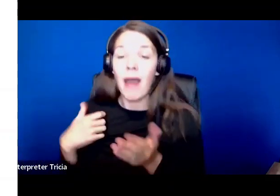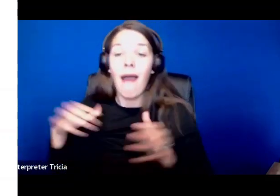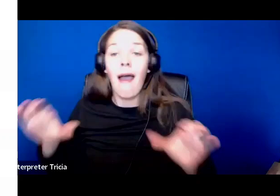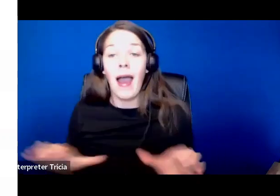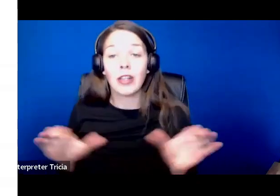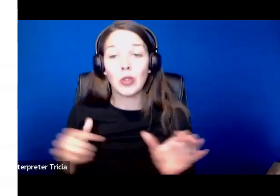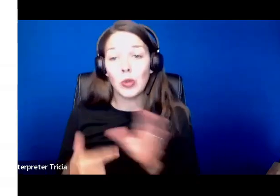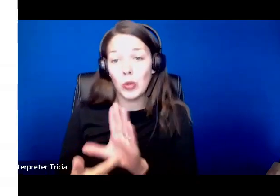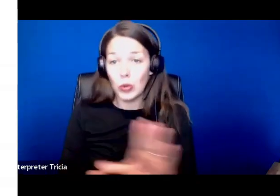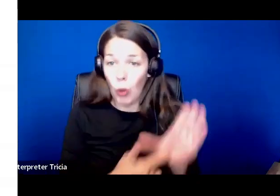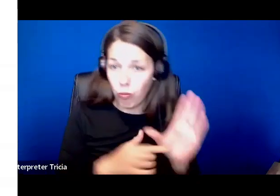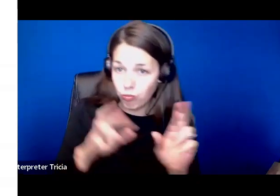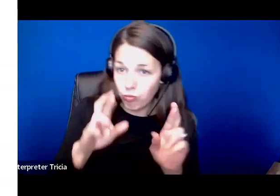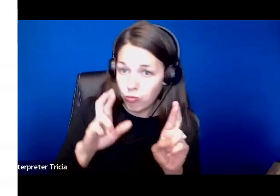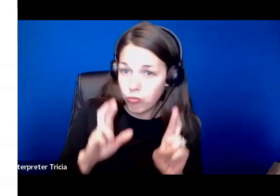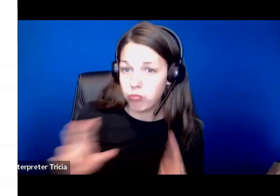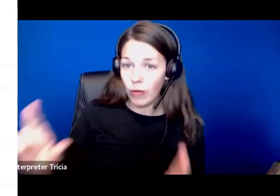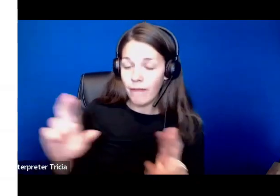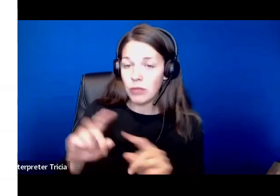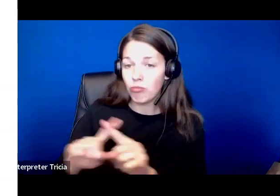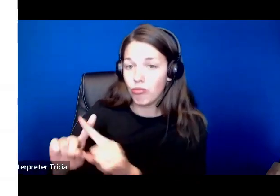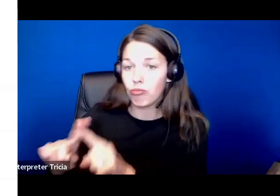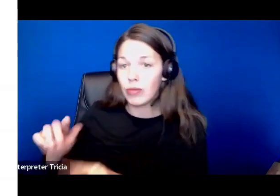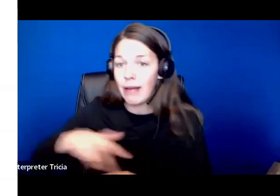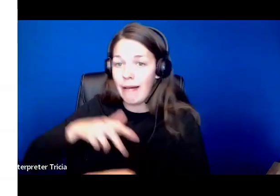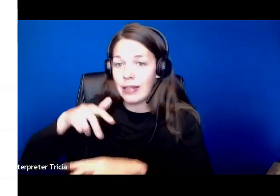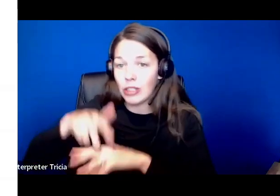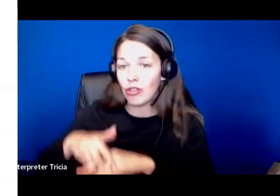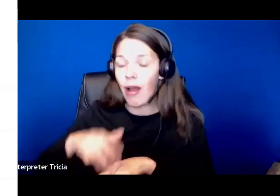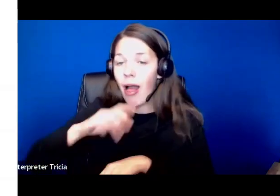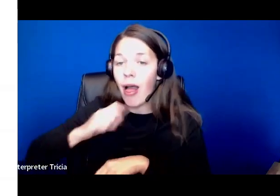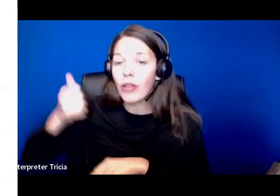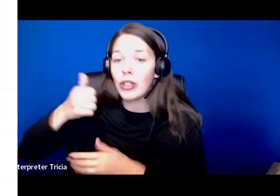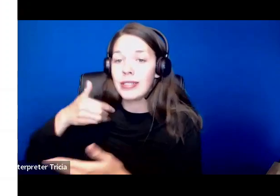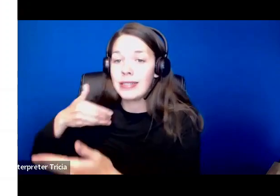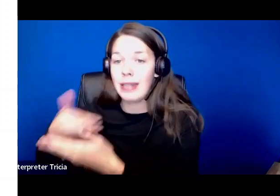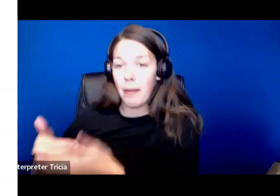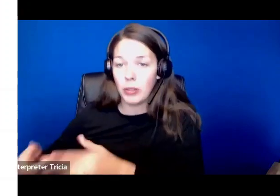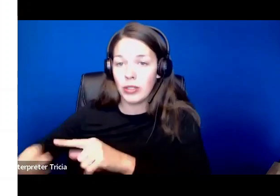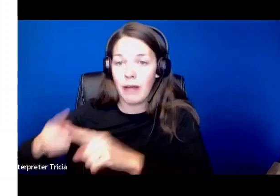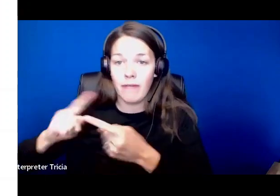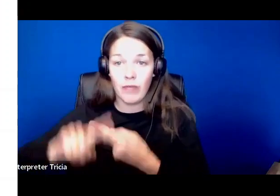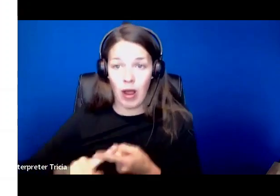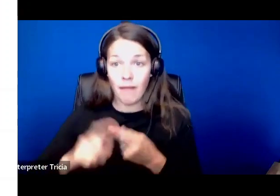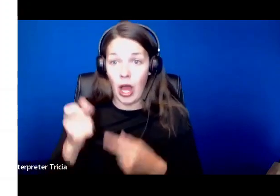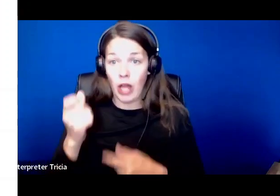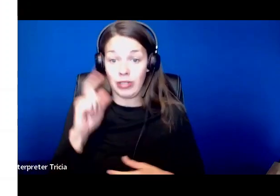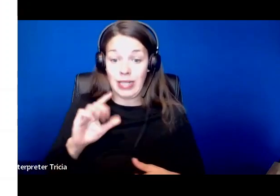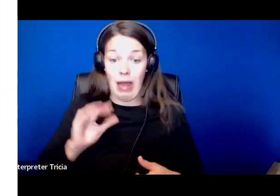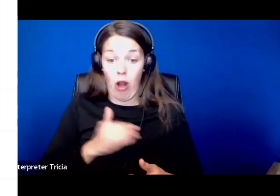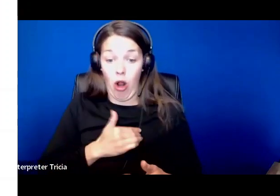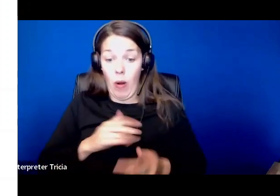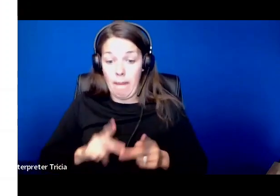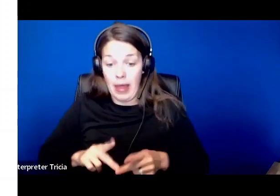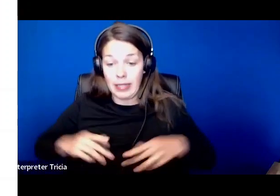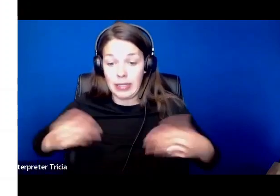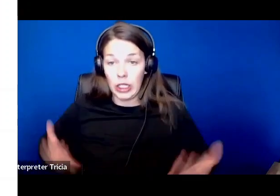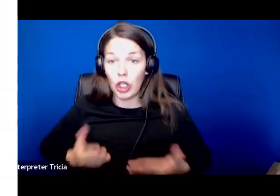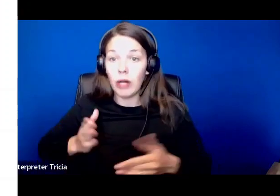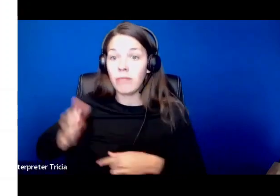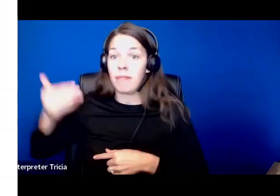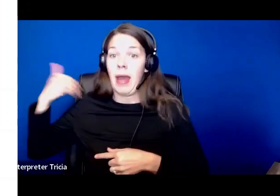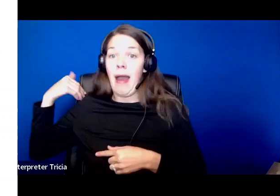elders, neighbors, and friends, and understand our place within the past, present, and future of this land. We know that this is just one step